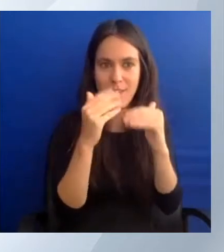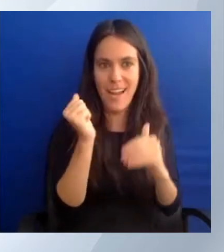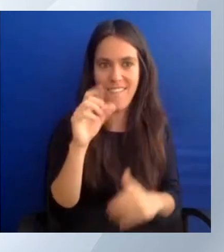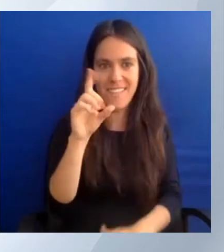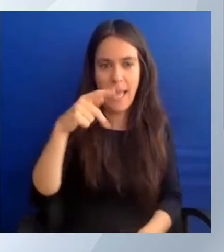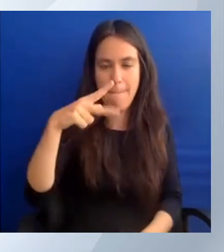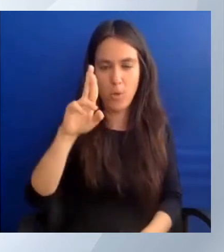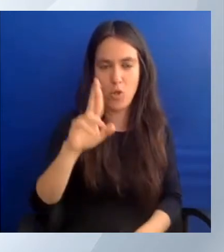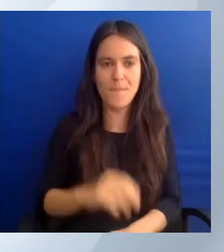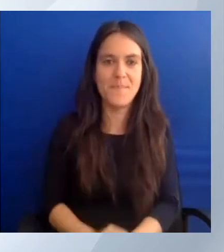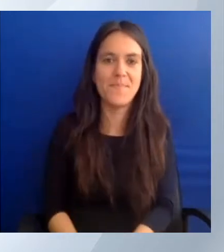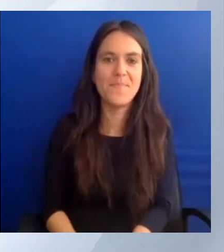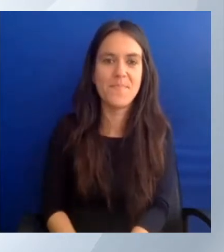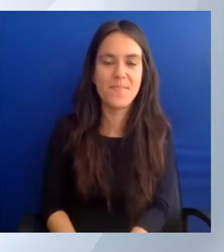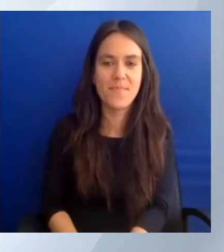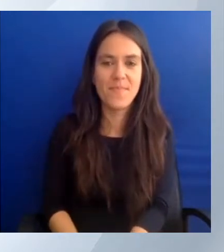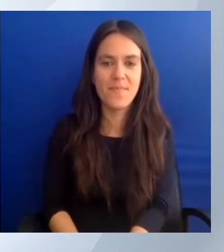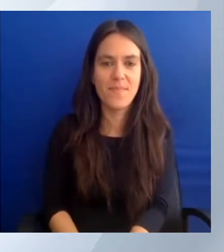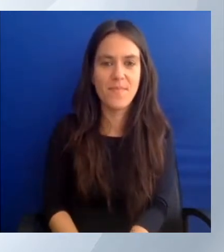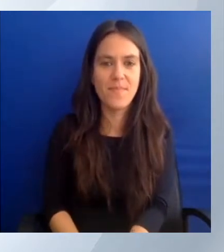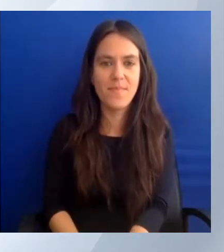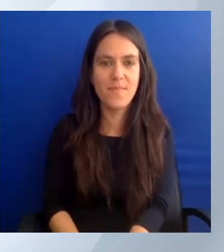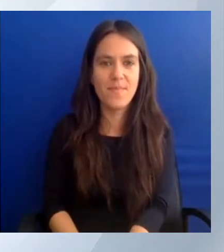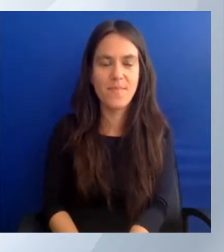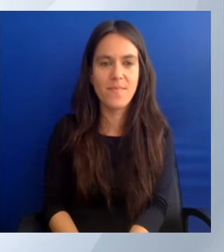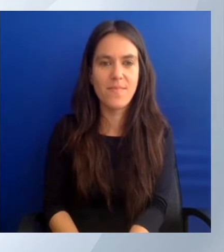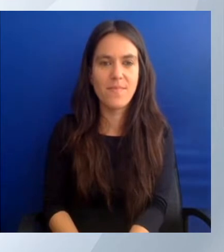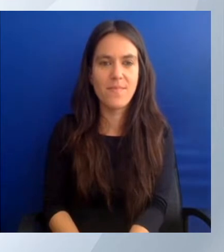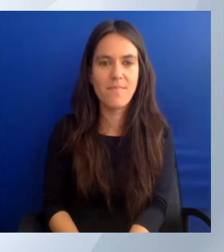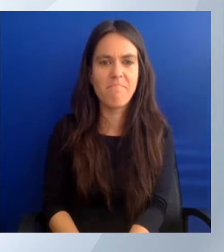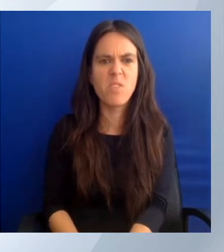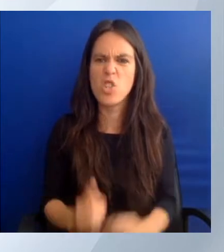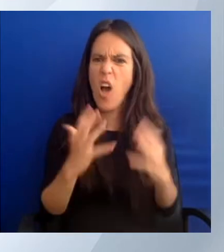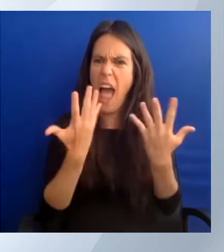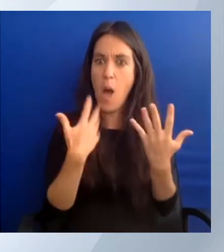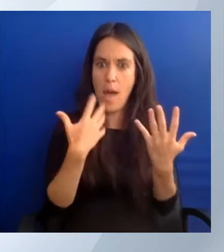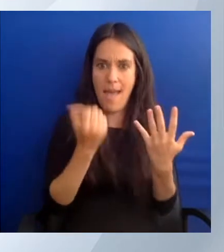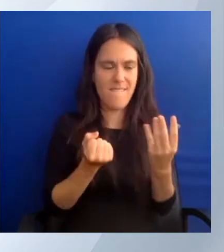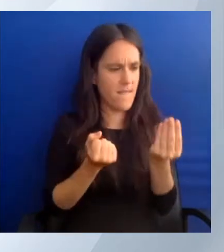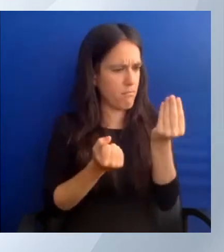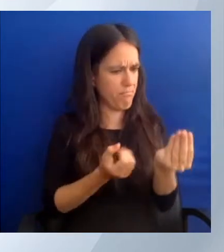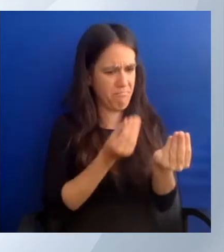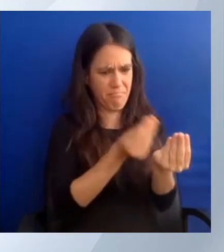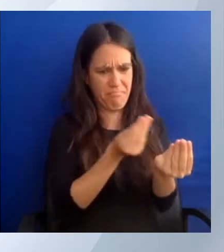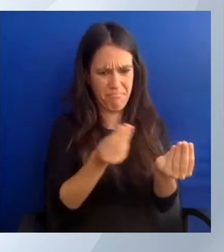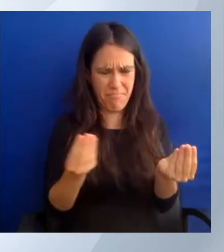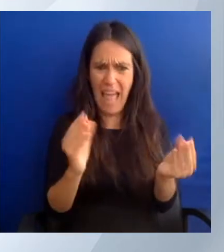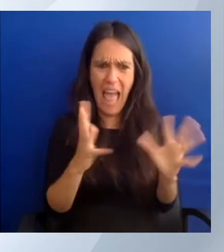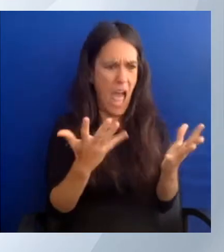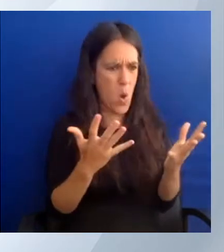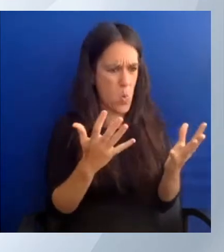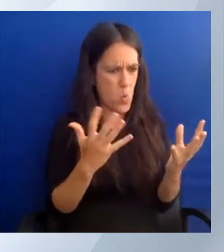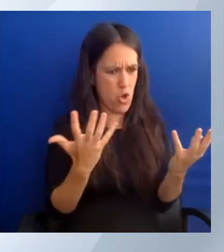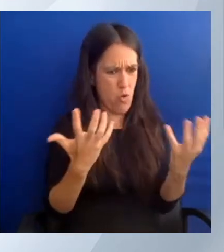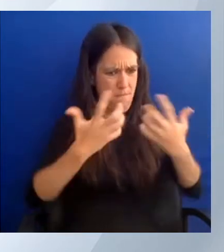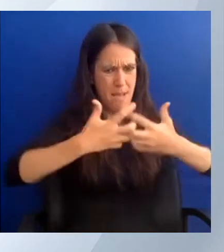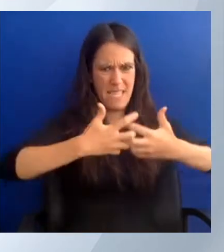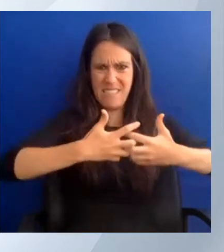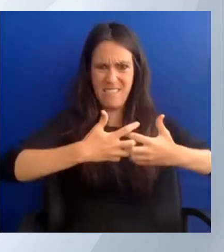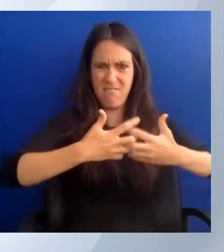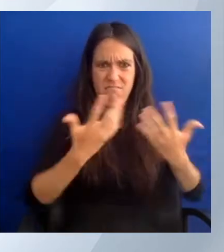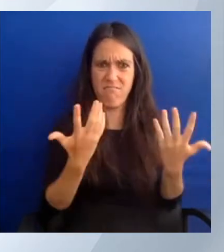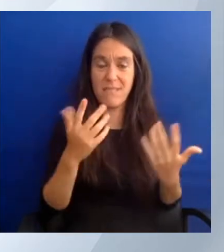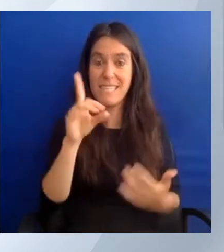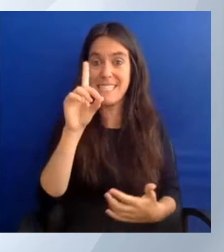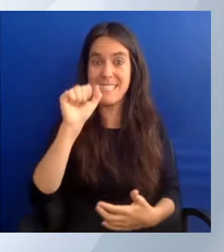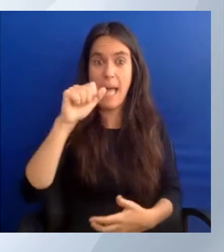Now, how do you do that? How do you make use of these building blocks in your code? So Dapr provides functionality